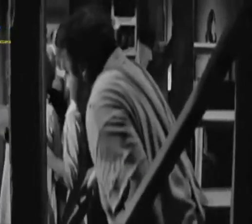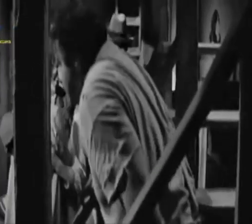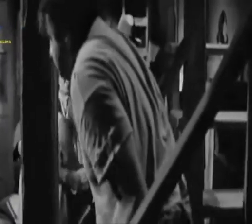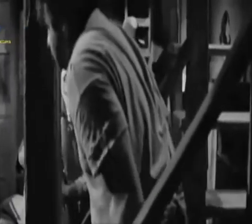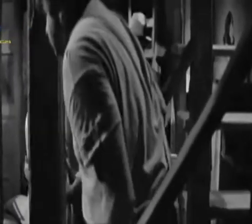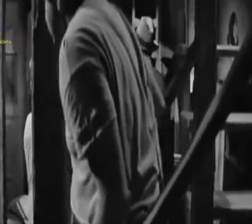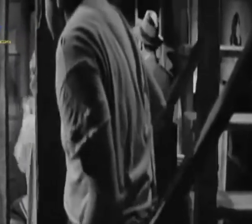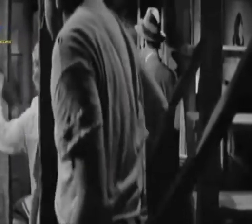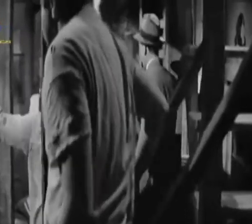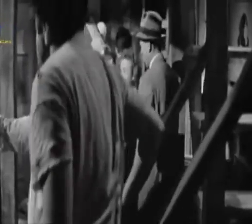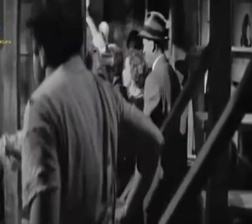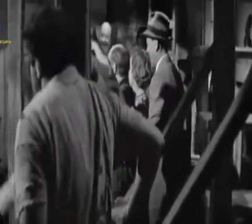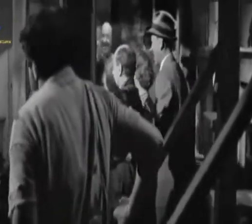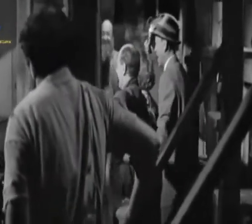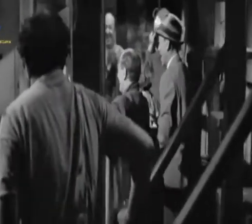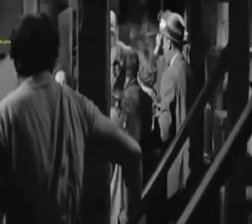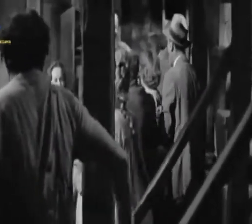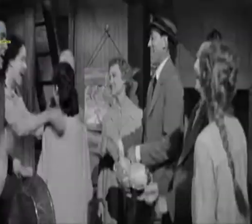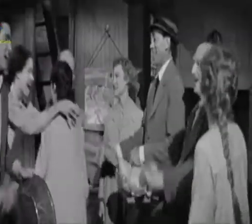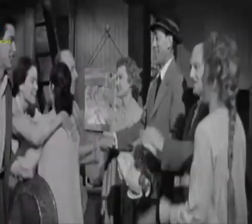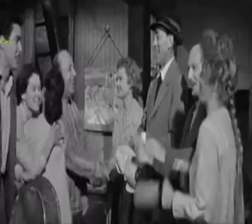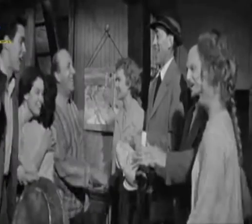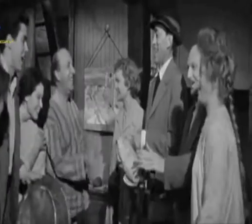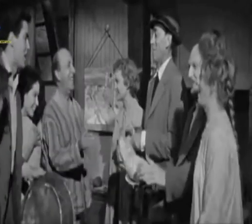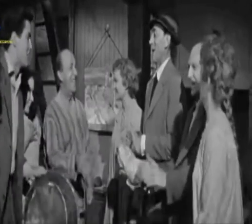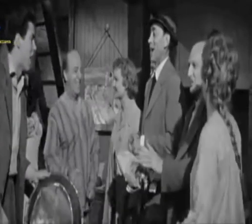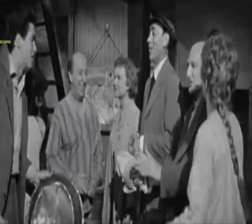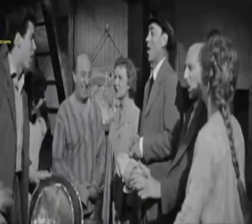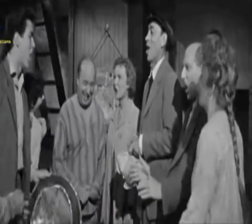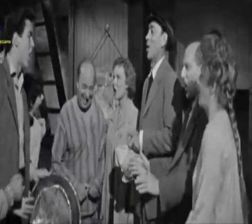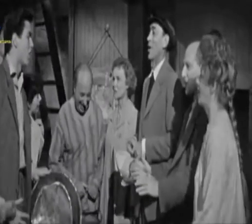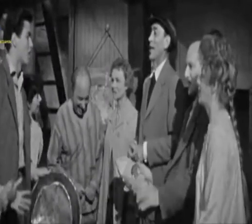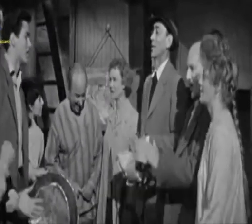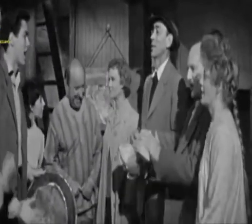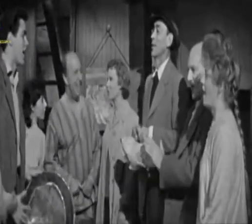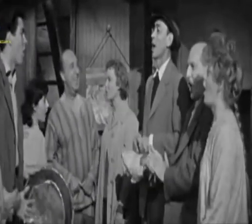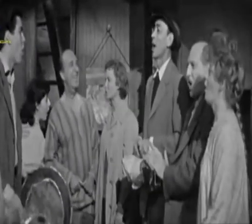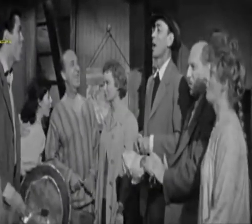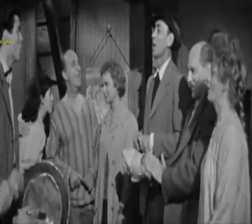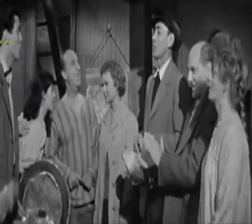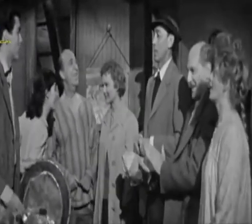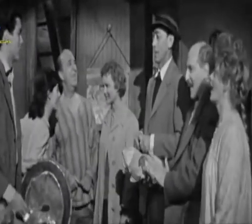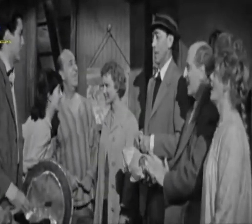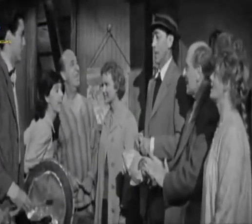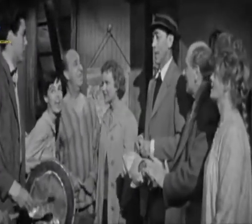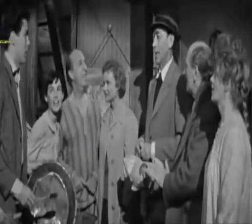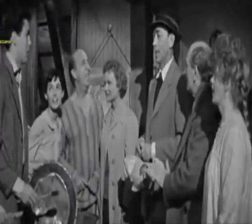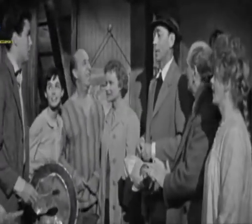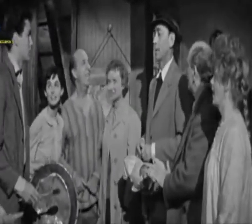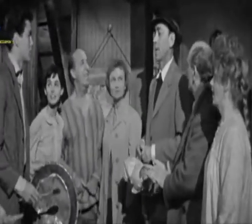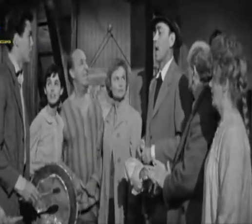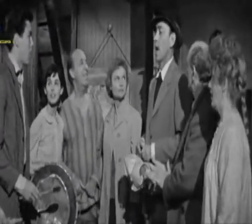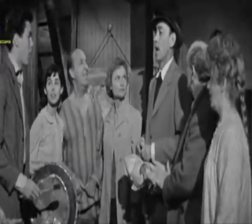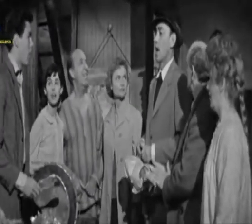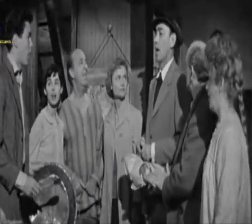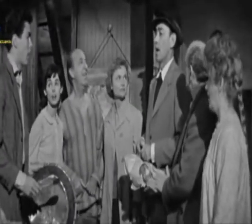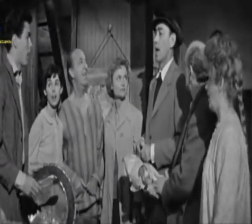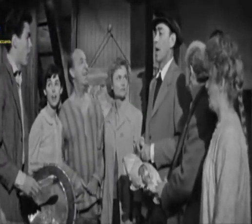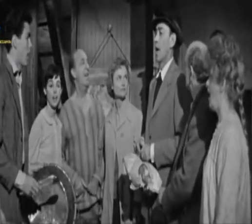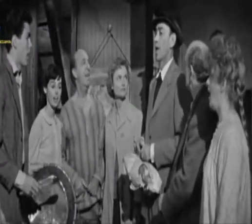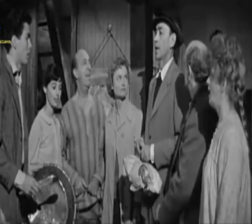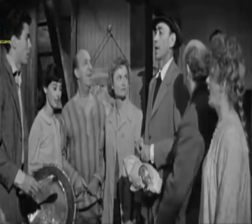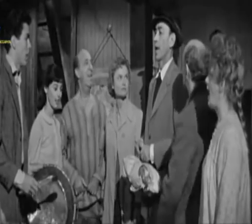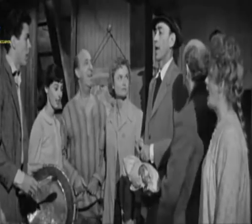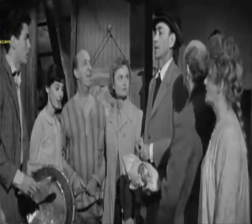And freedom is ours evermore. In the name of war is to open the gates.